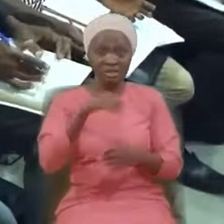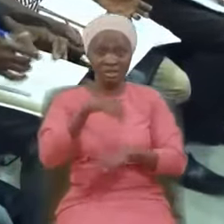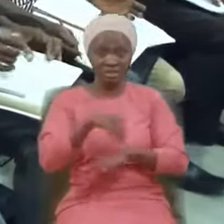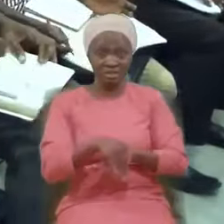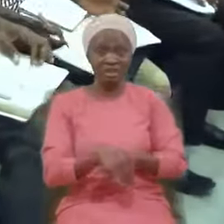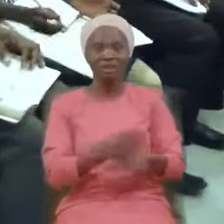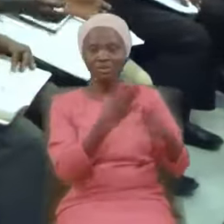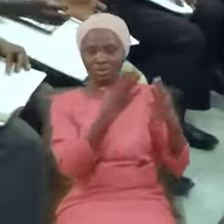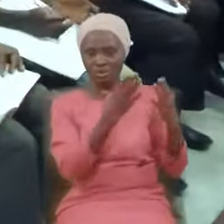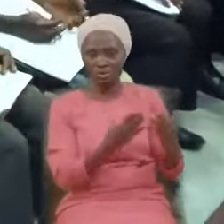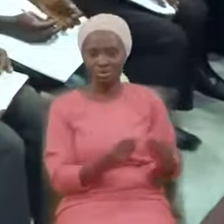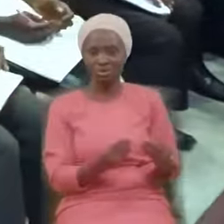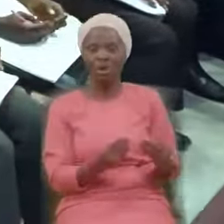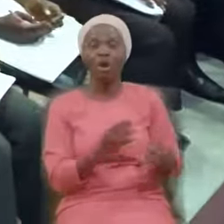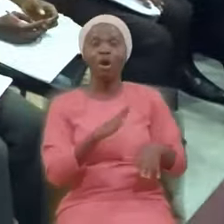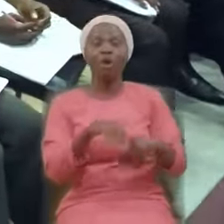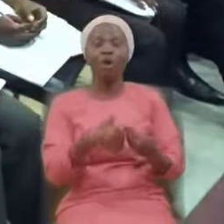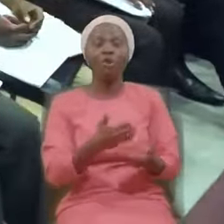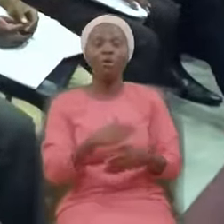They shall mount up.